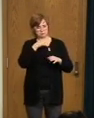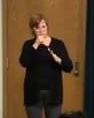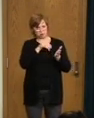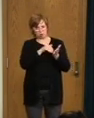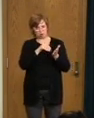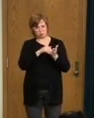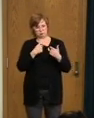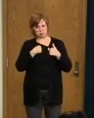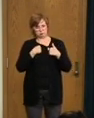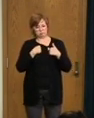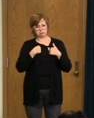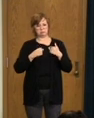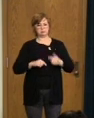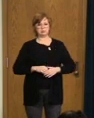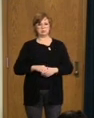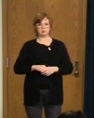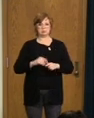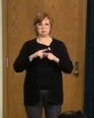serious